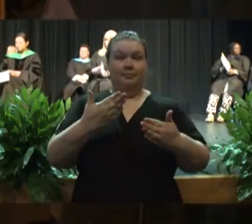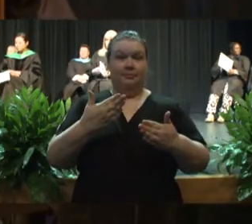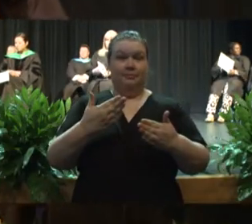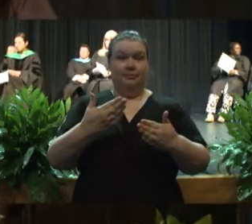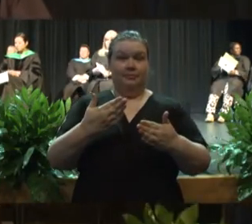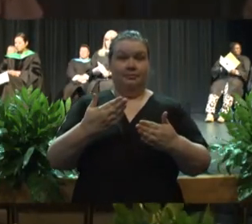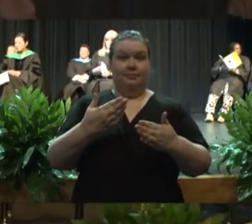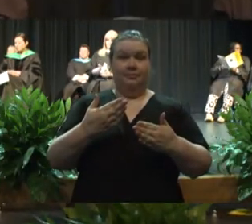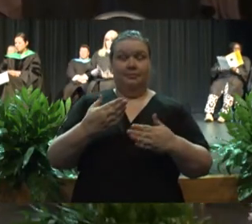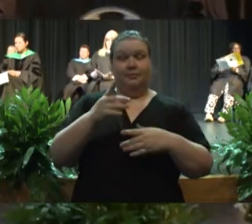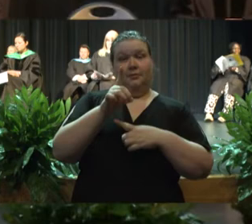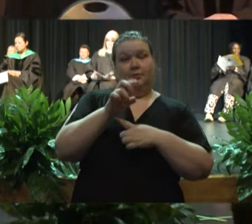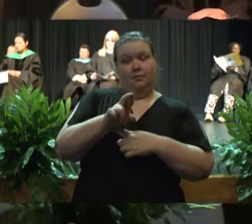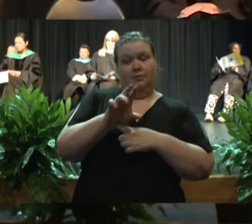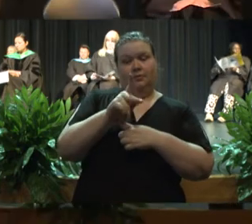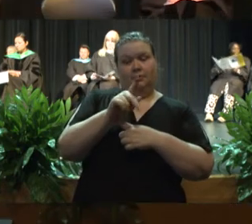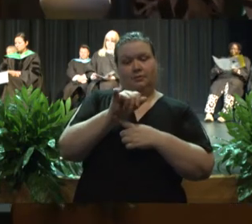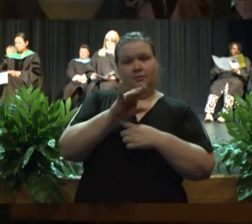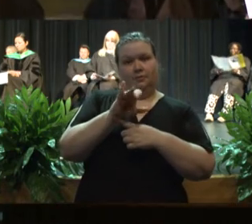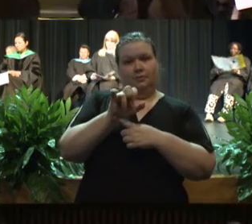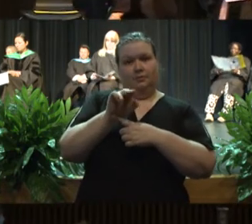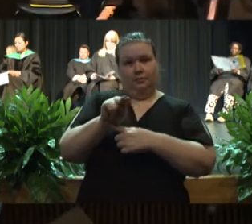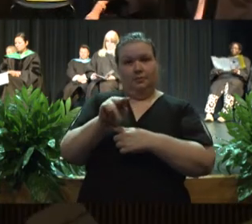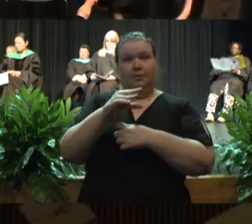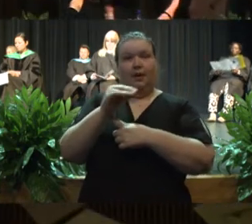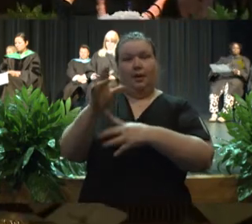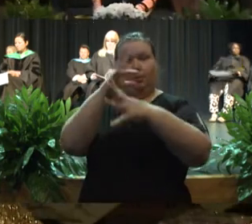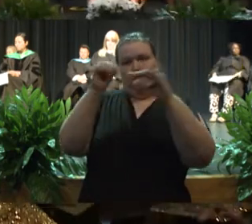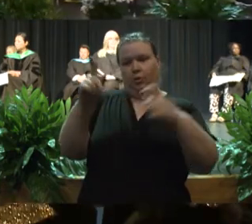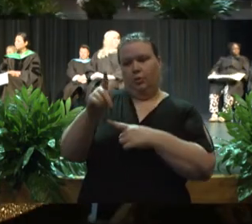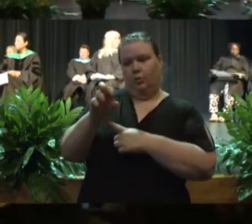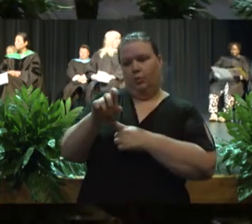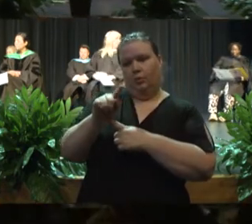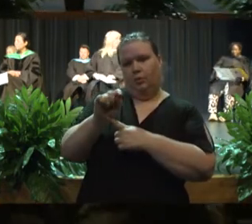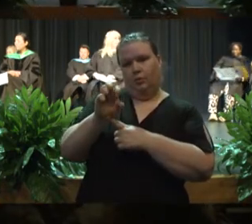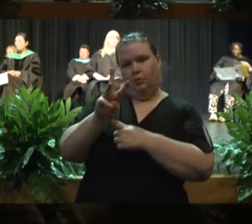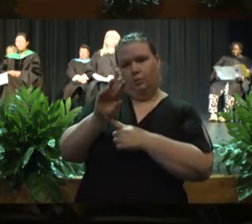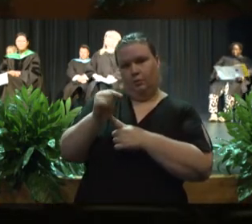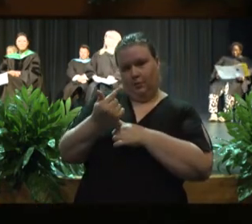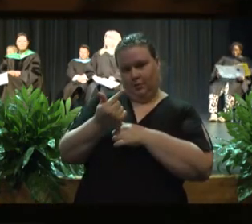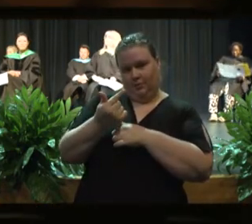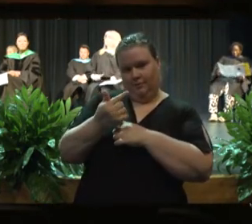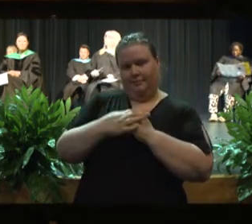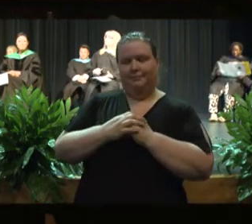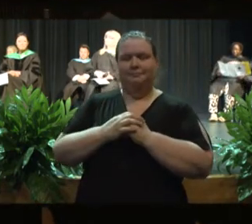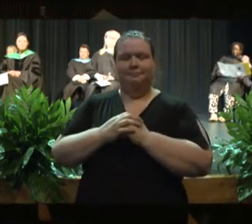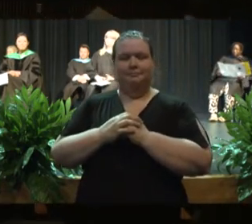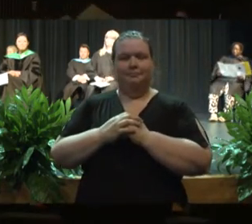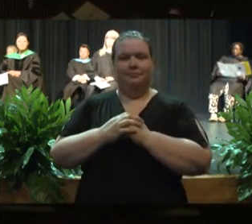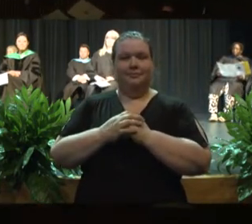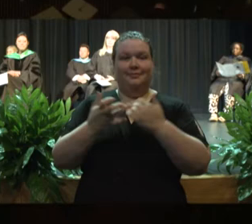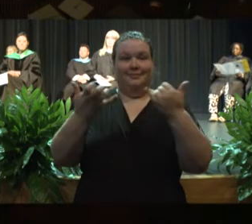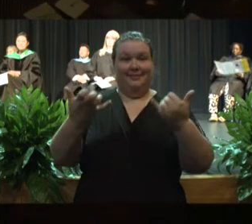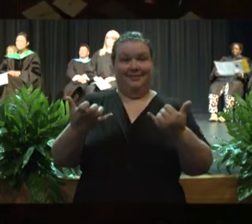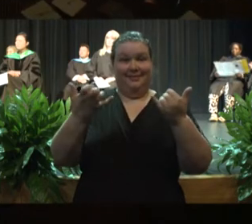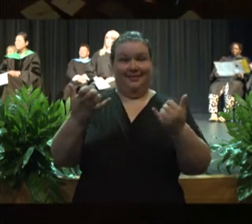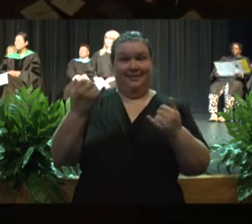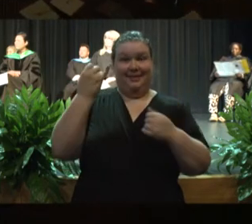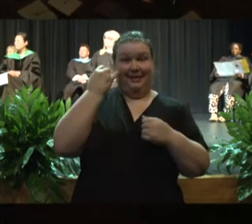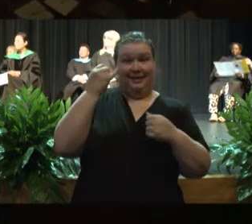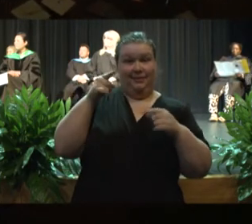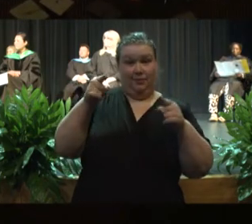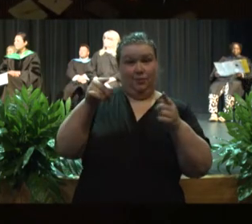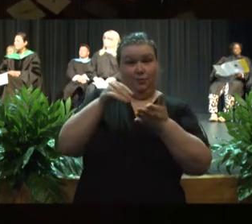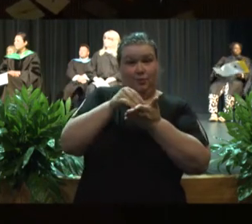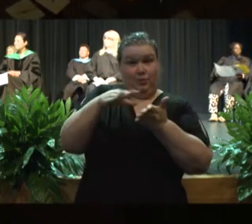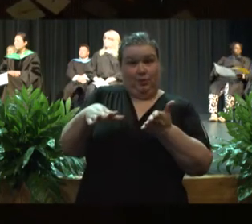Thank you, Dr. Kincannon and President Cordwig, for those very encouraging words. At this time, if you are a student who